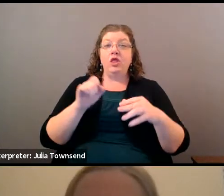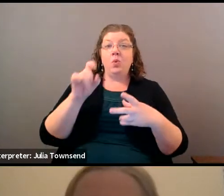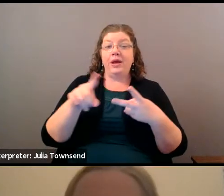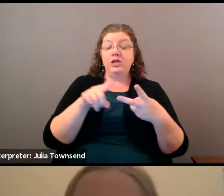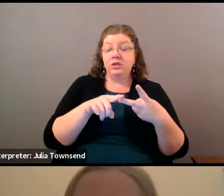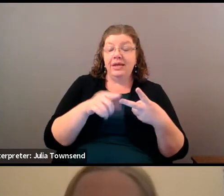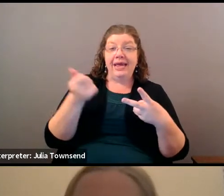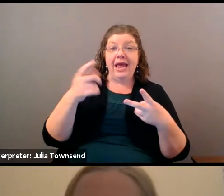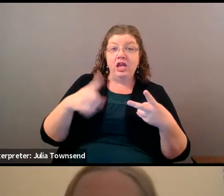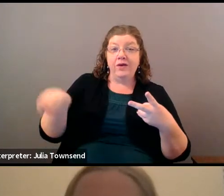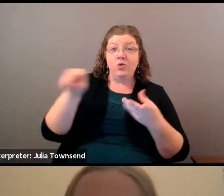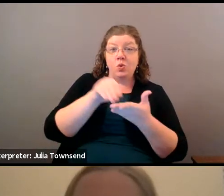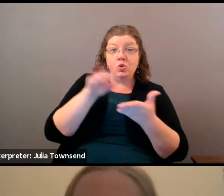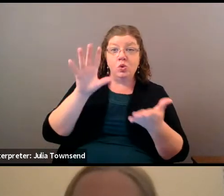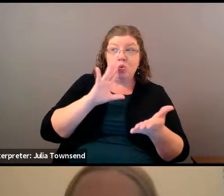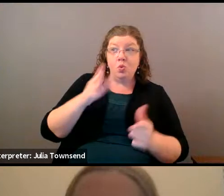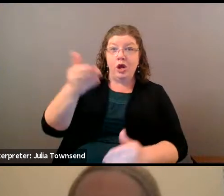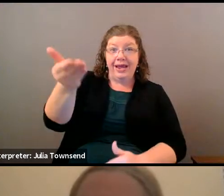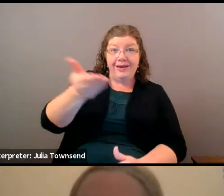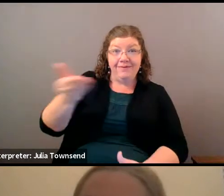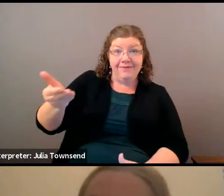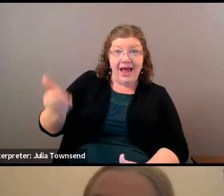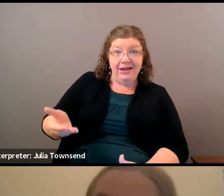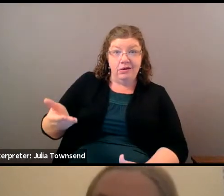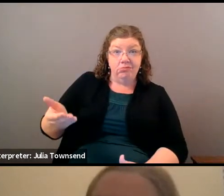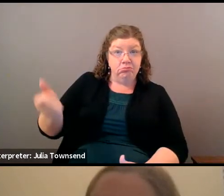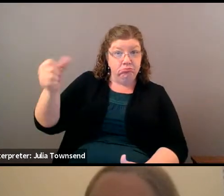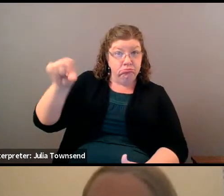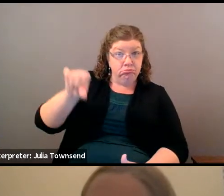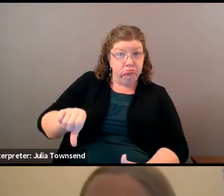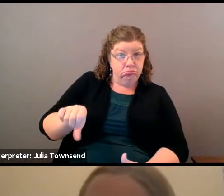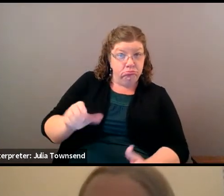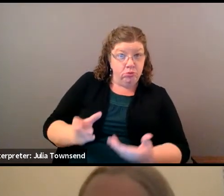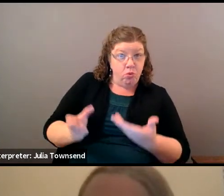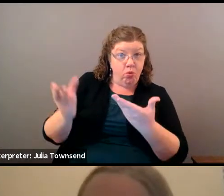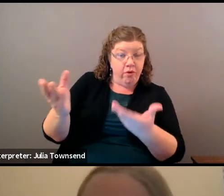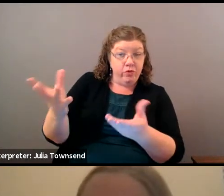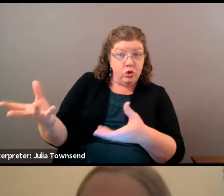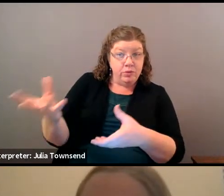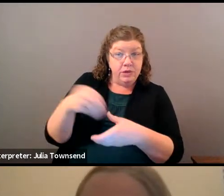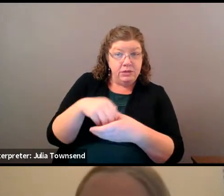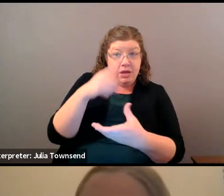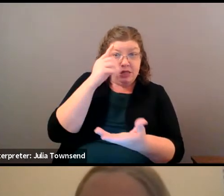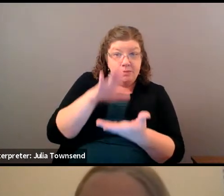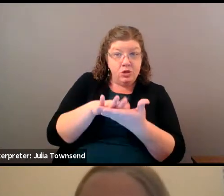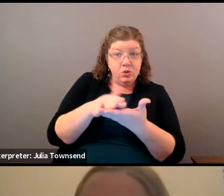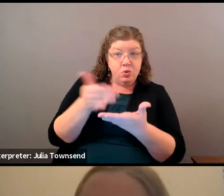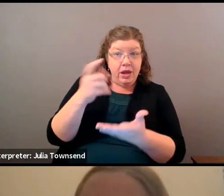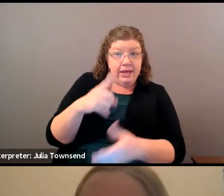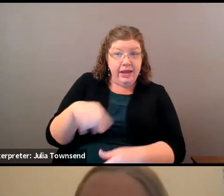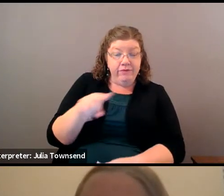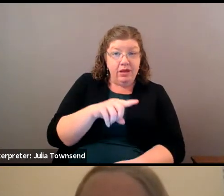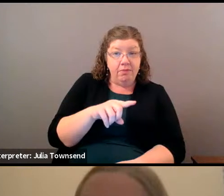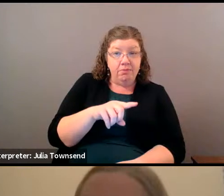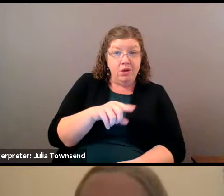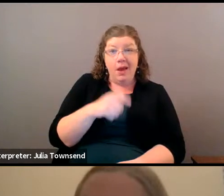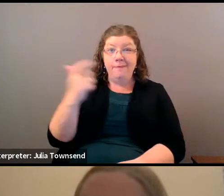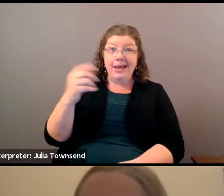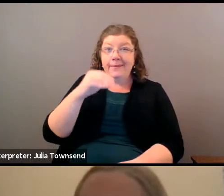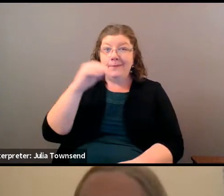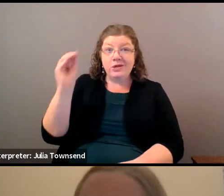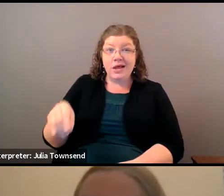the students that have been invited declined the offer to participate in summer school? Is that a big percentage, if